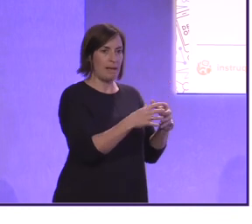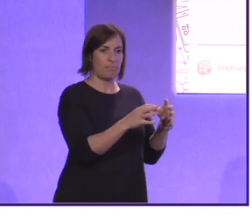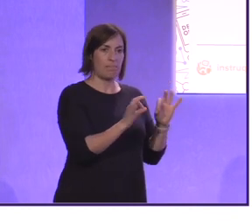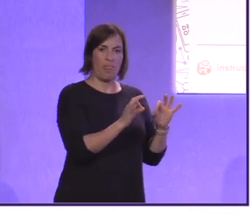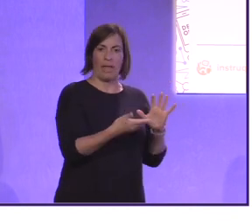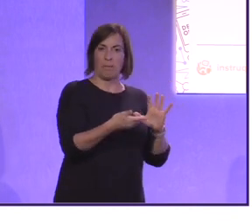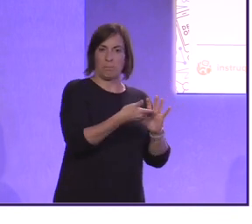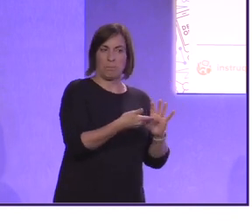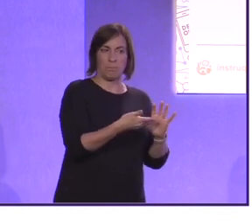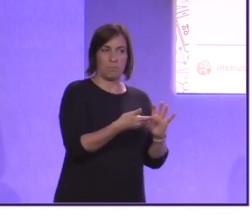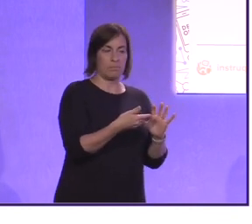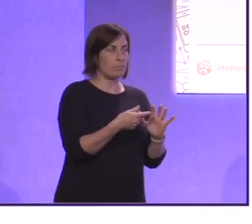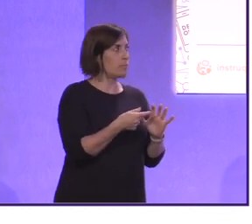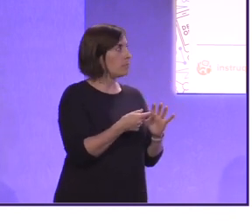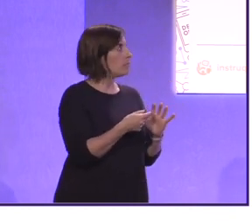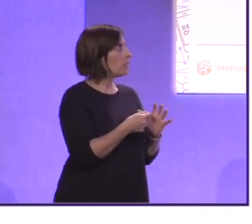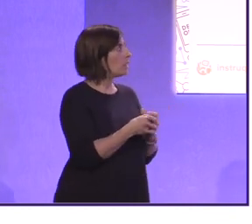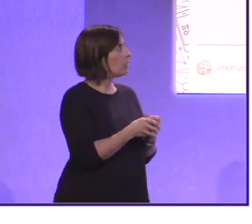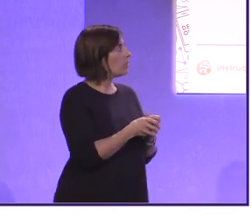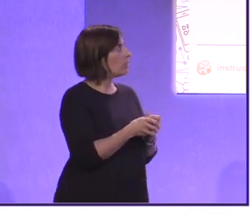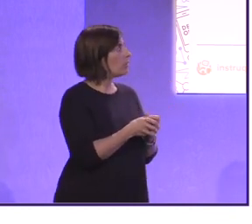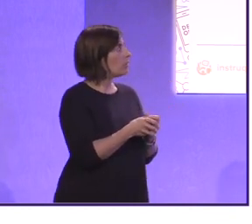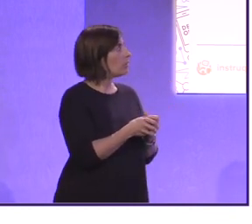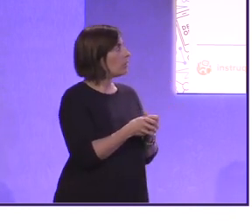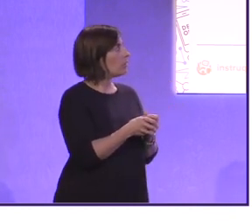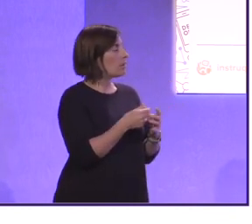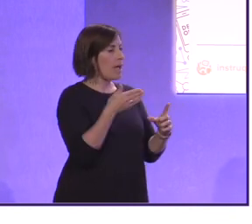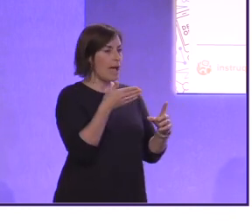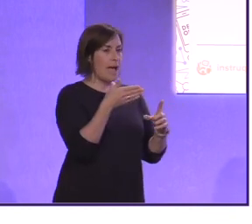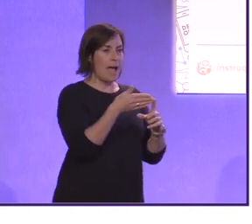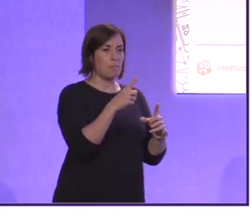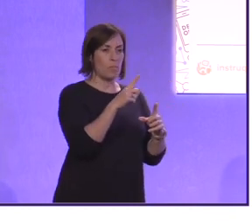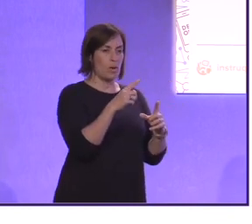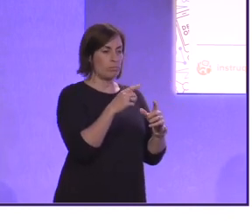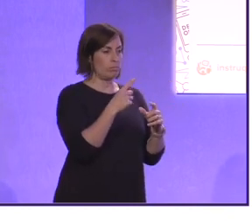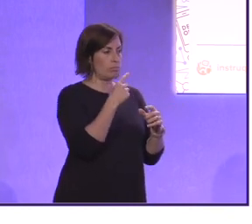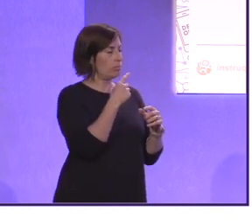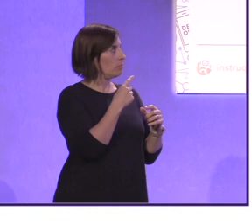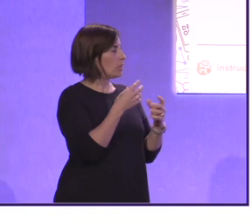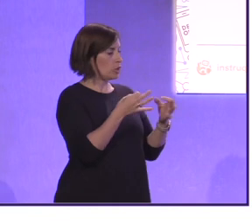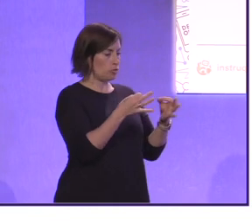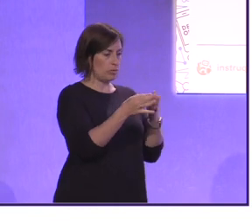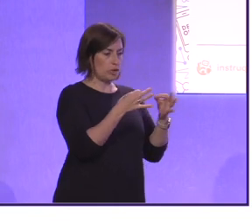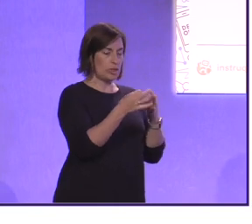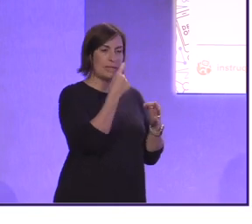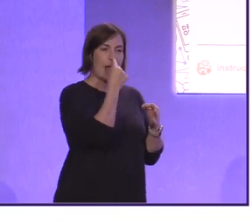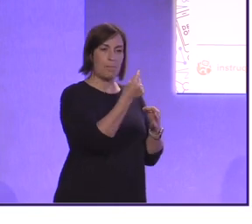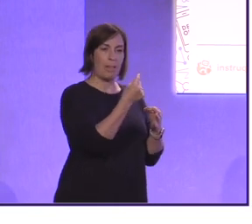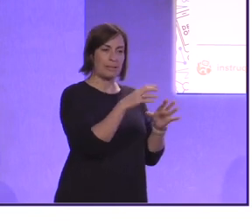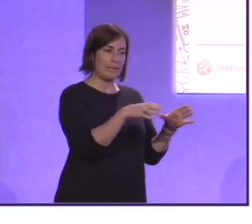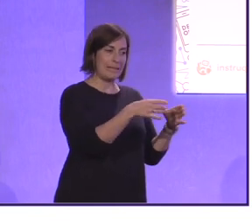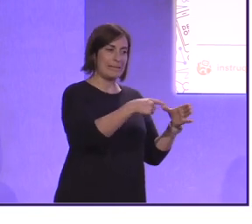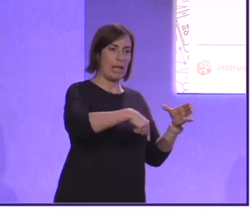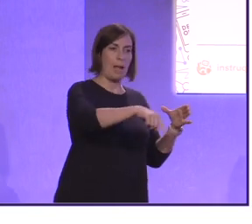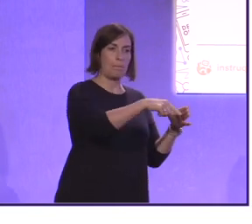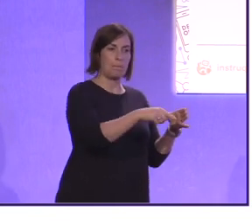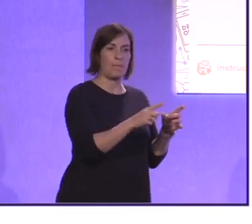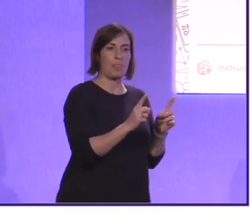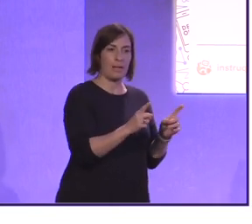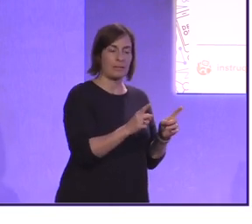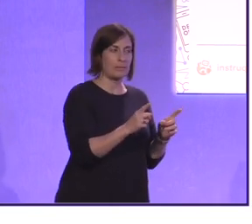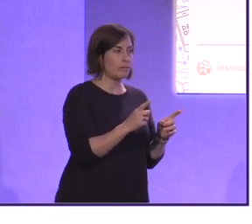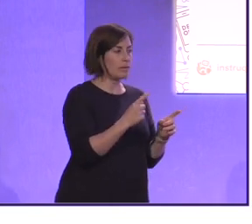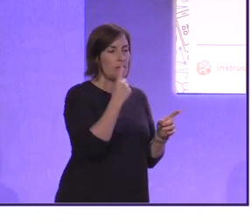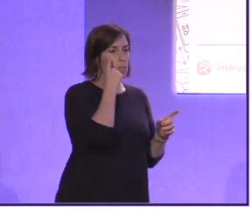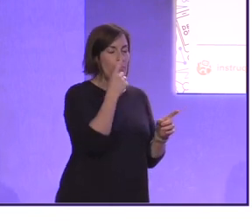of leaning towards the delivery capability of a team or an organization. And we really feel that we need to think